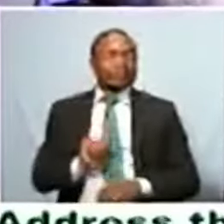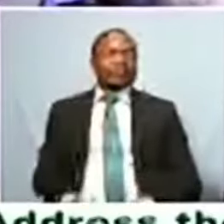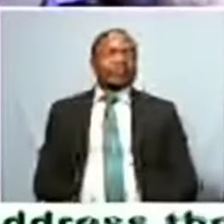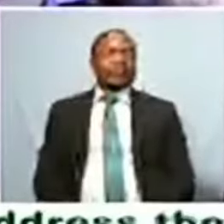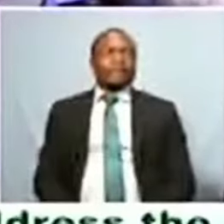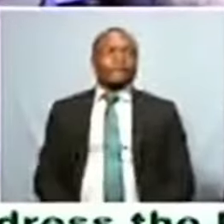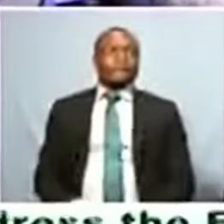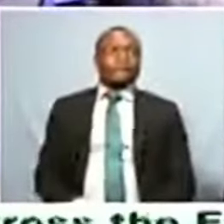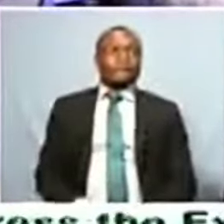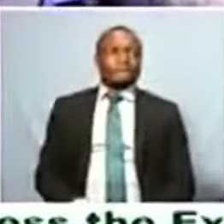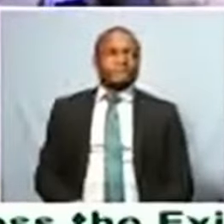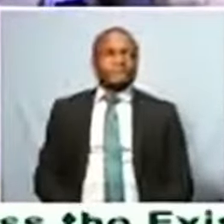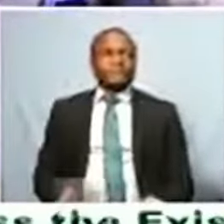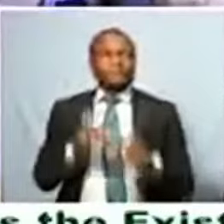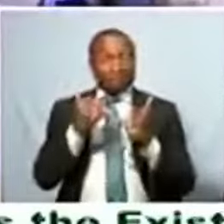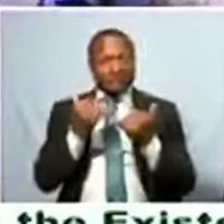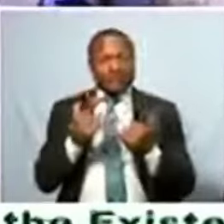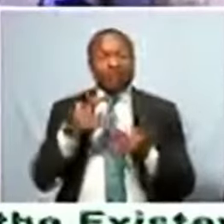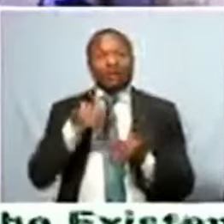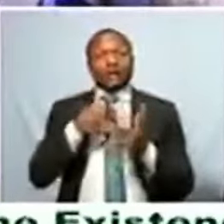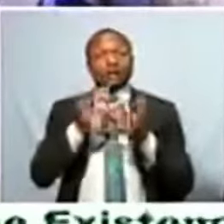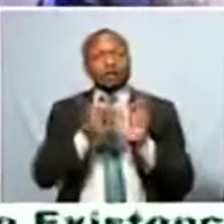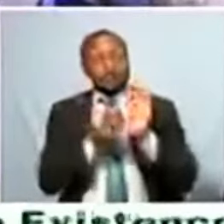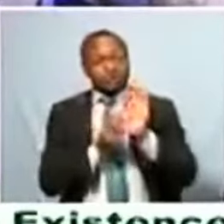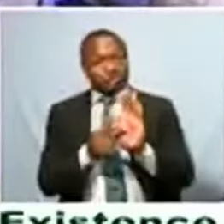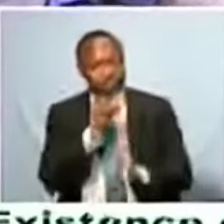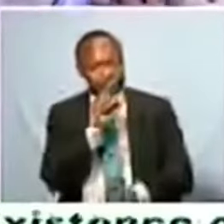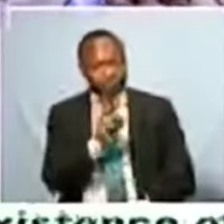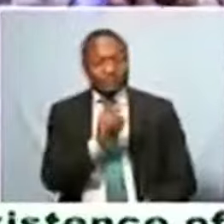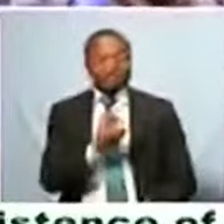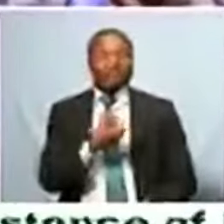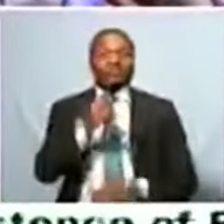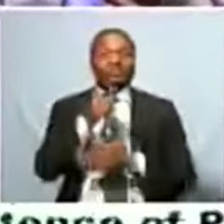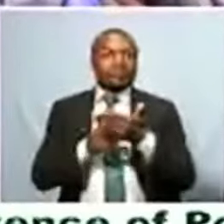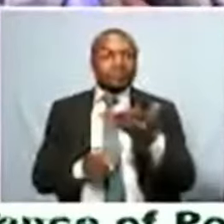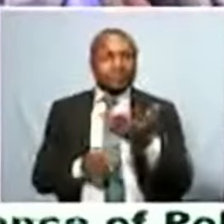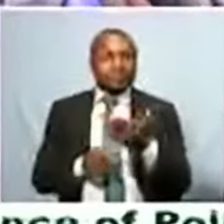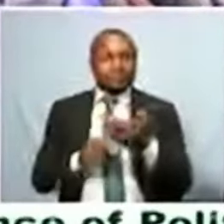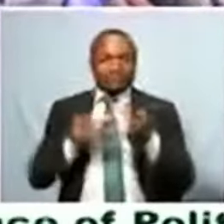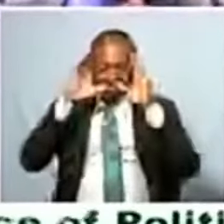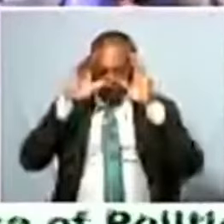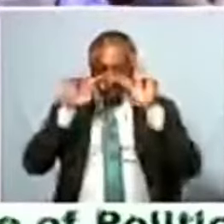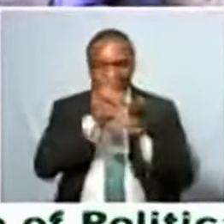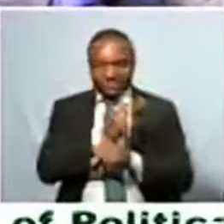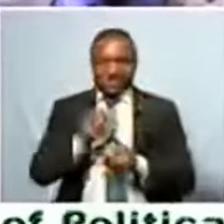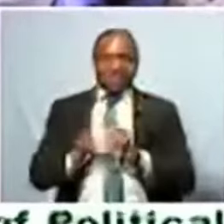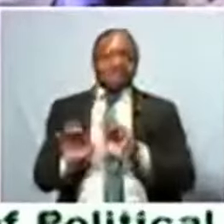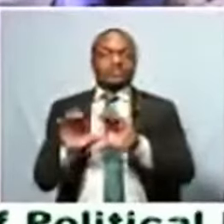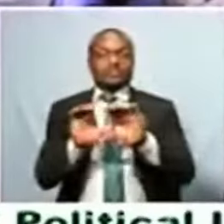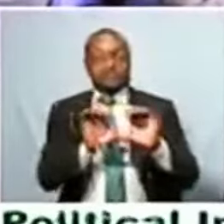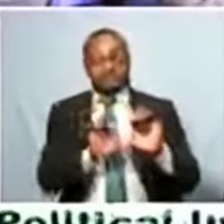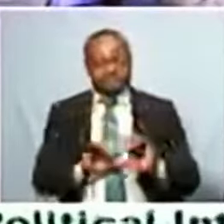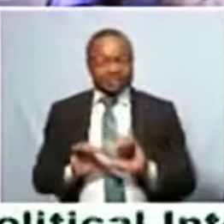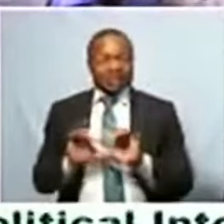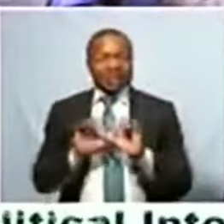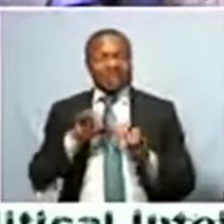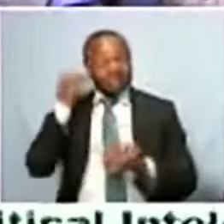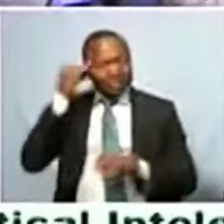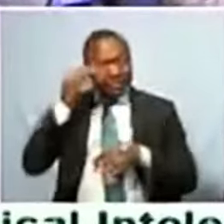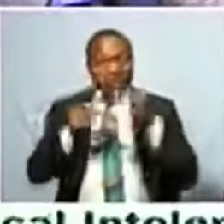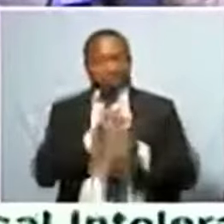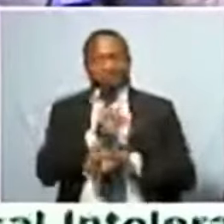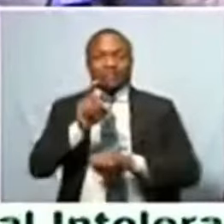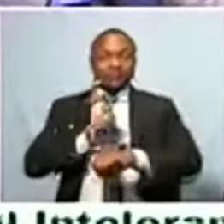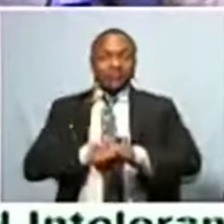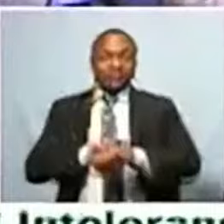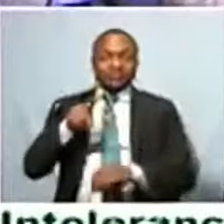intolerance. Now, I want to show you what President HH has done. Imagine if it was the time